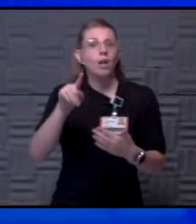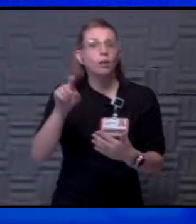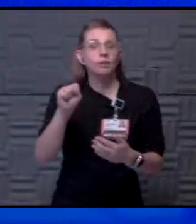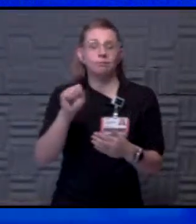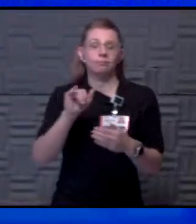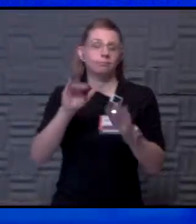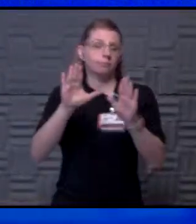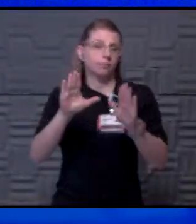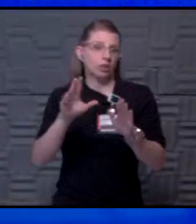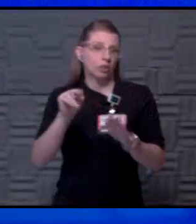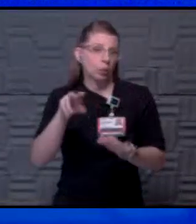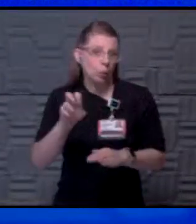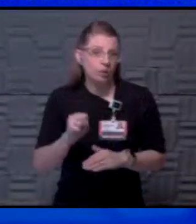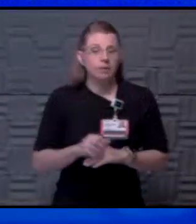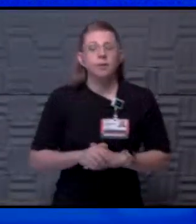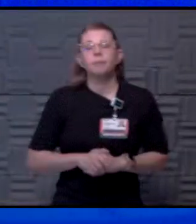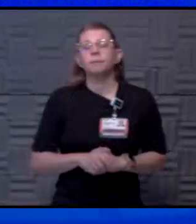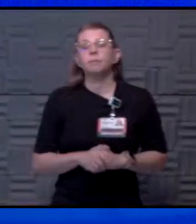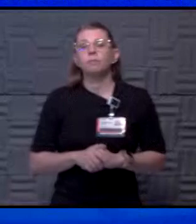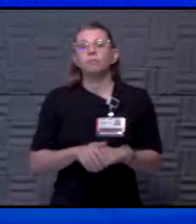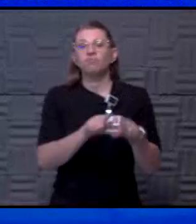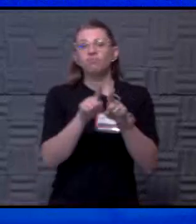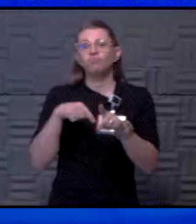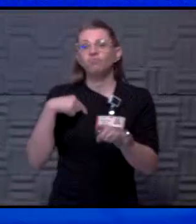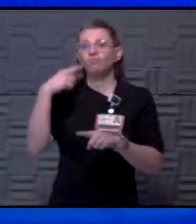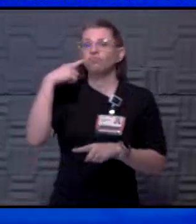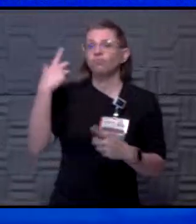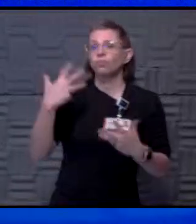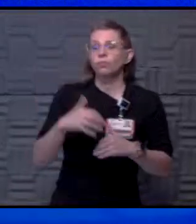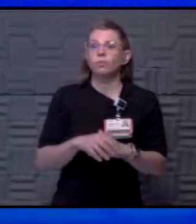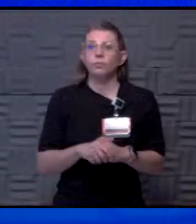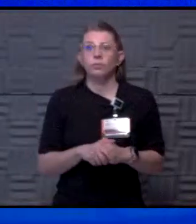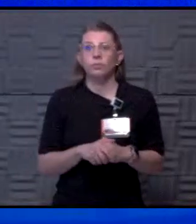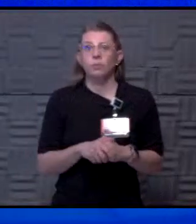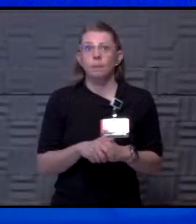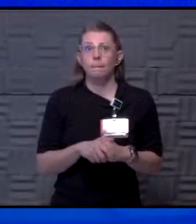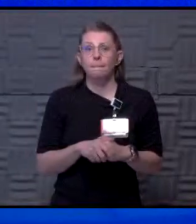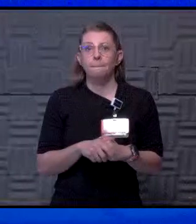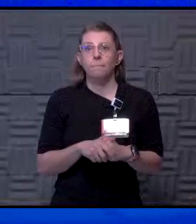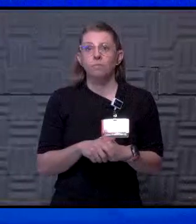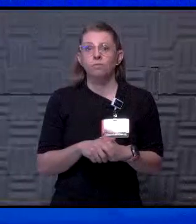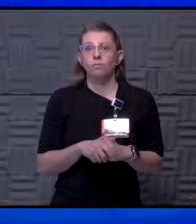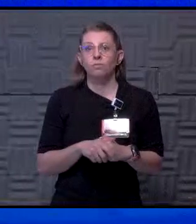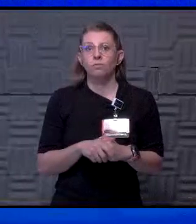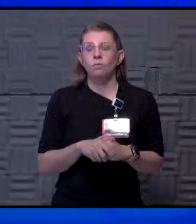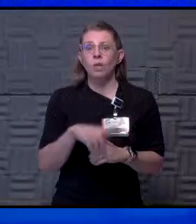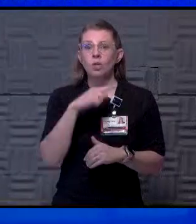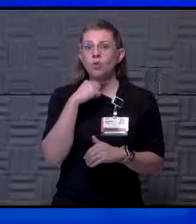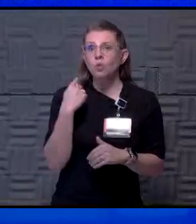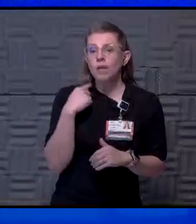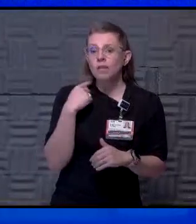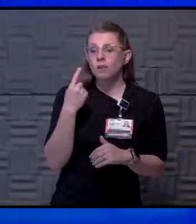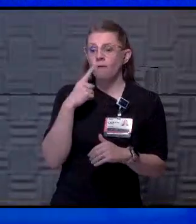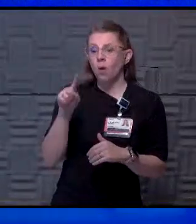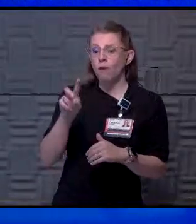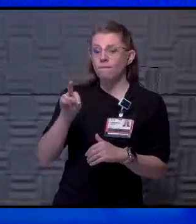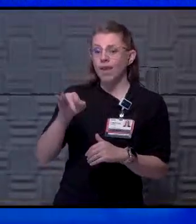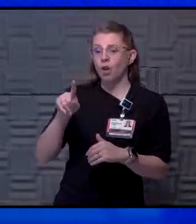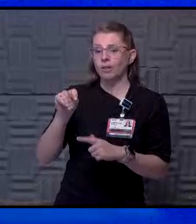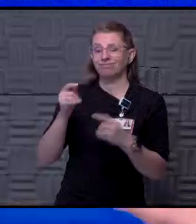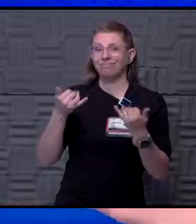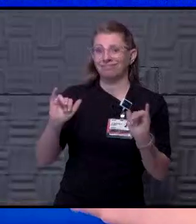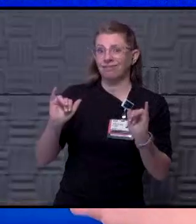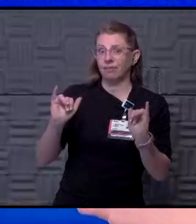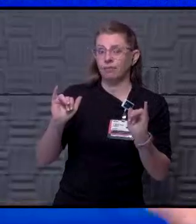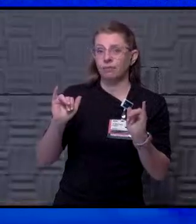great news. But I think that the risk of the variant, though, is still that,